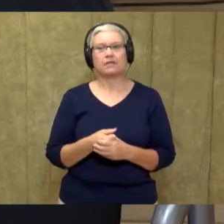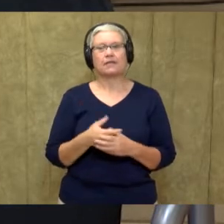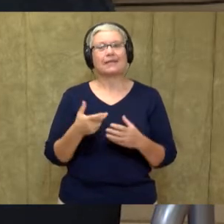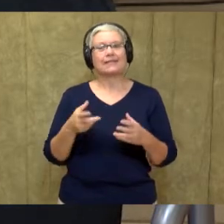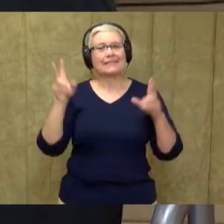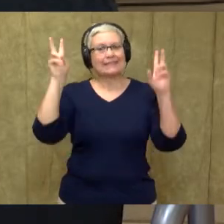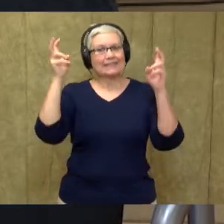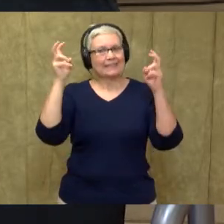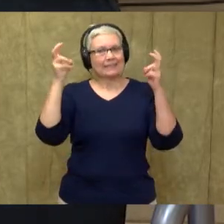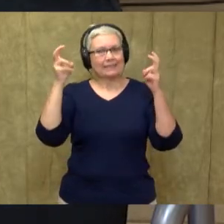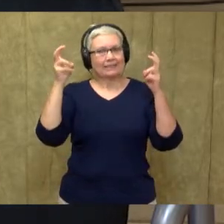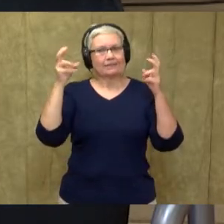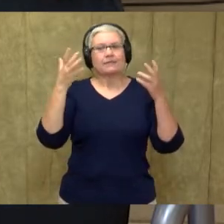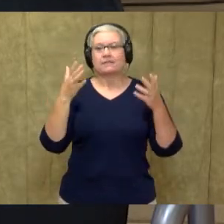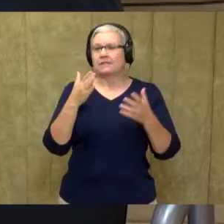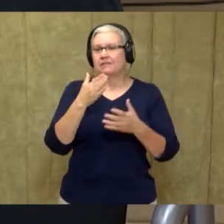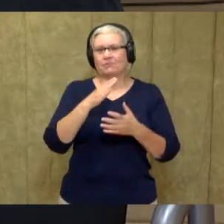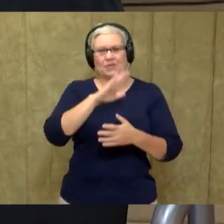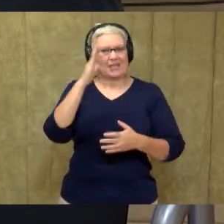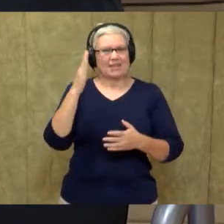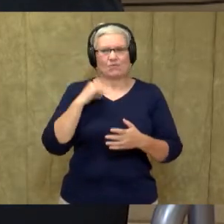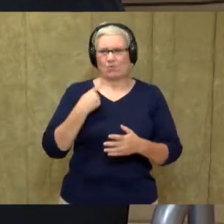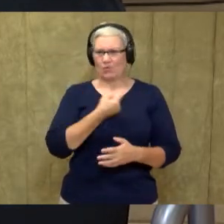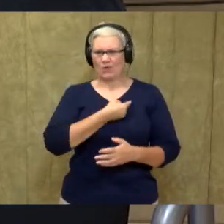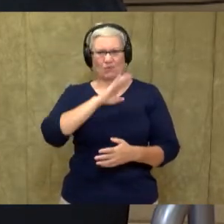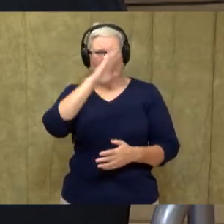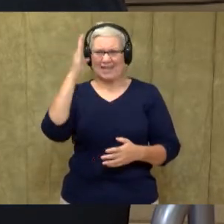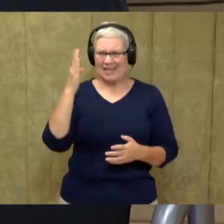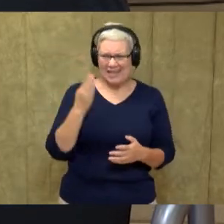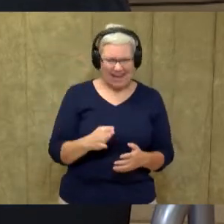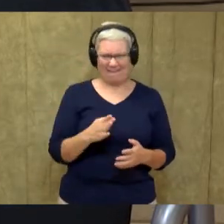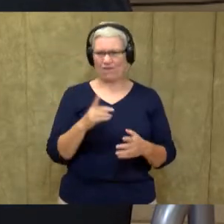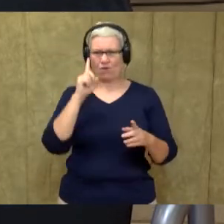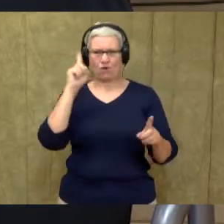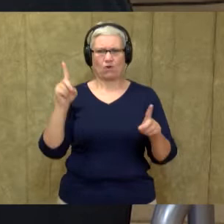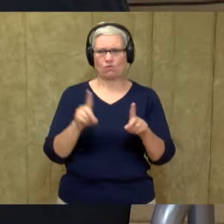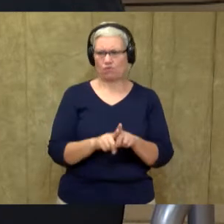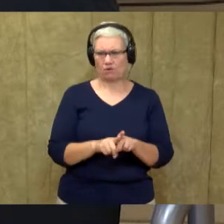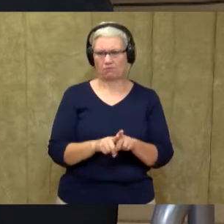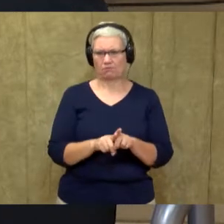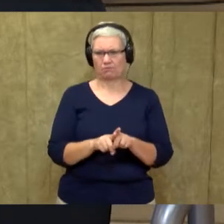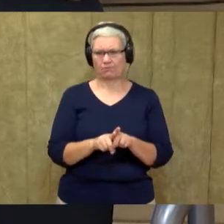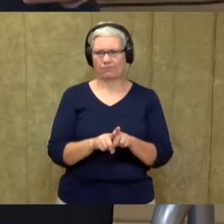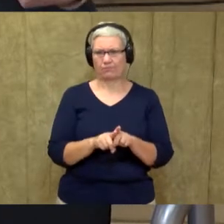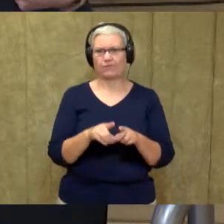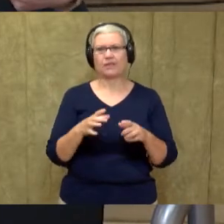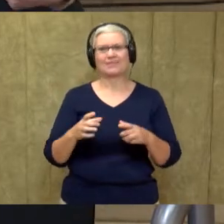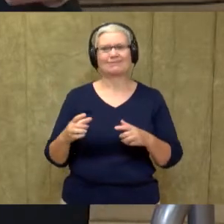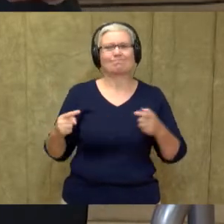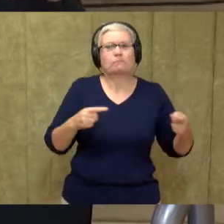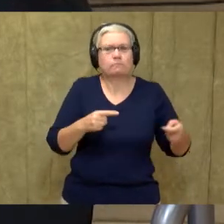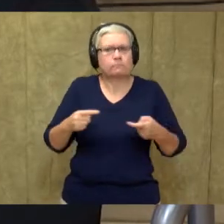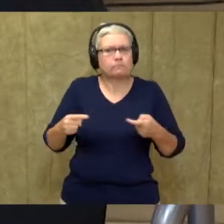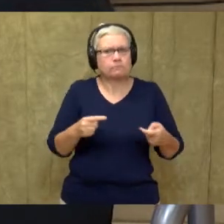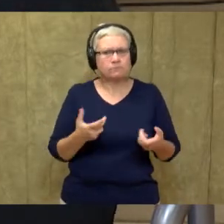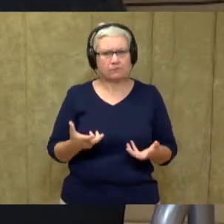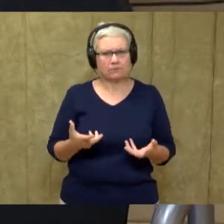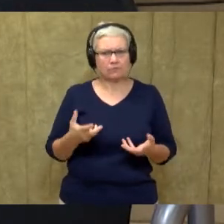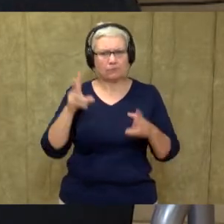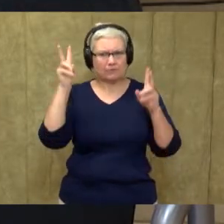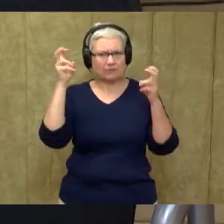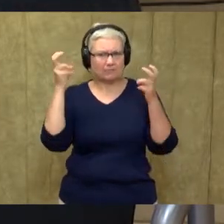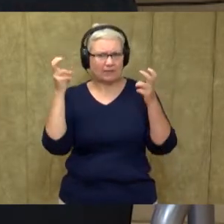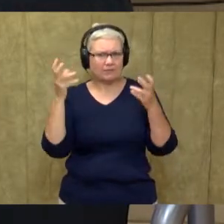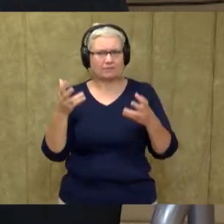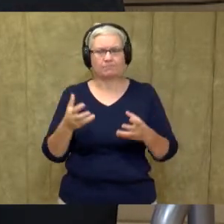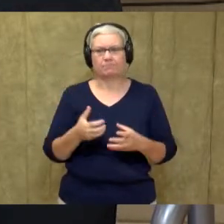we will never agree with, right? And in fact, those are our controversial topics. You know, things